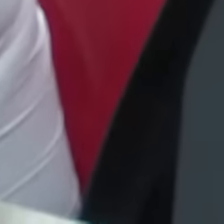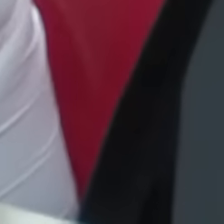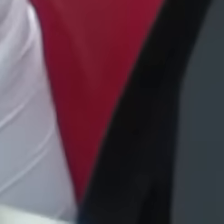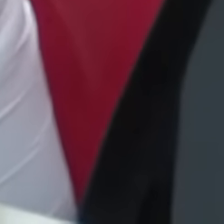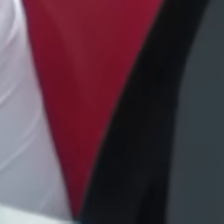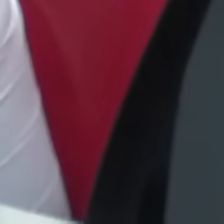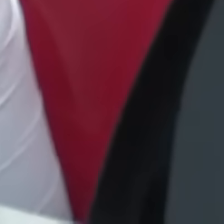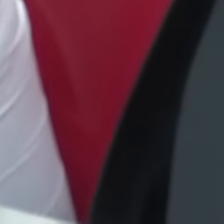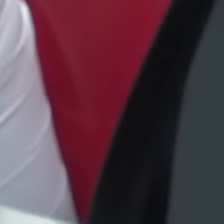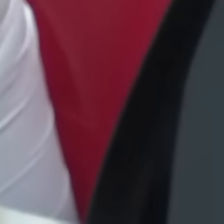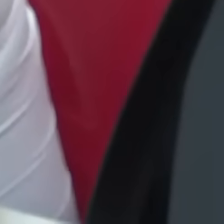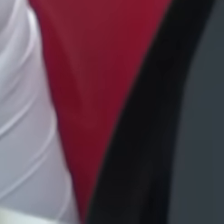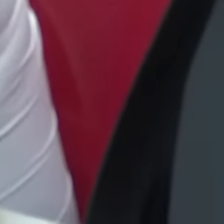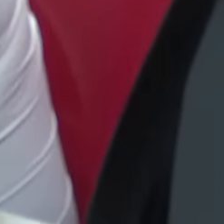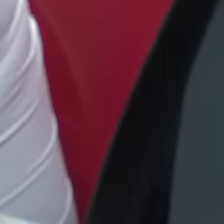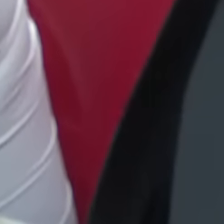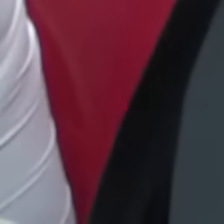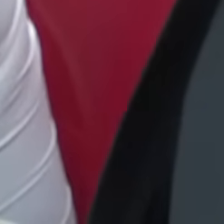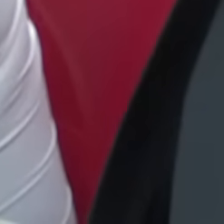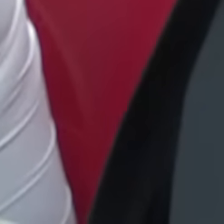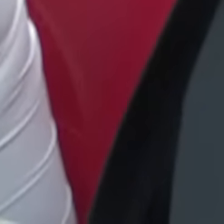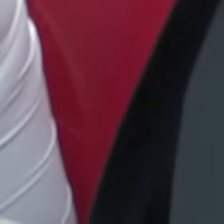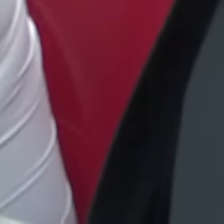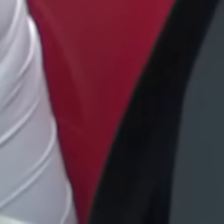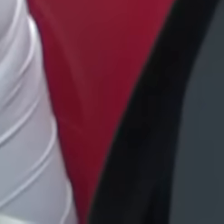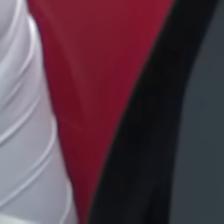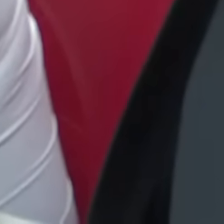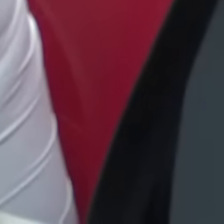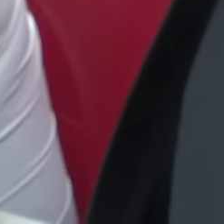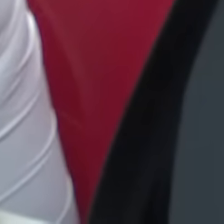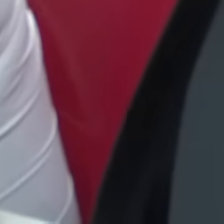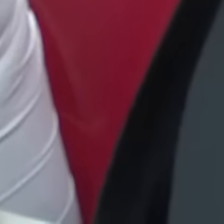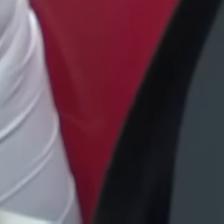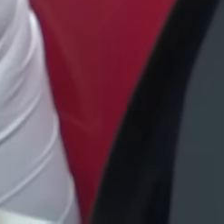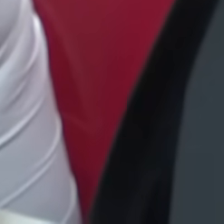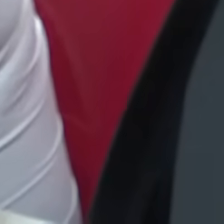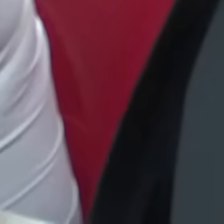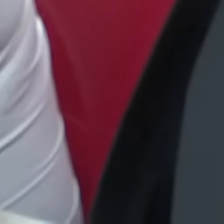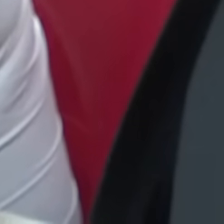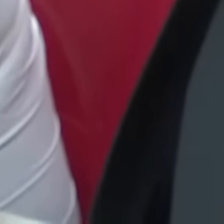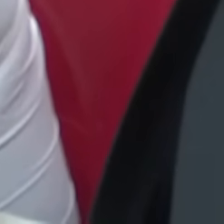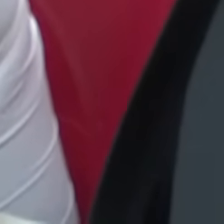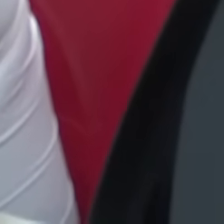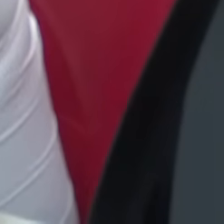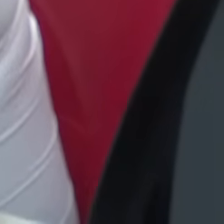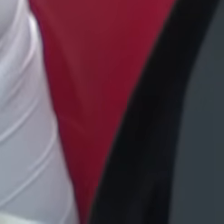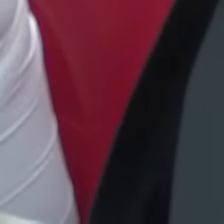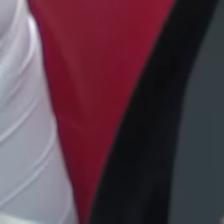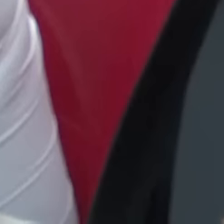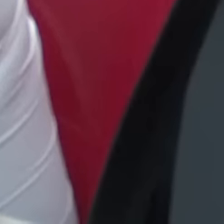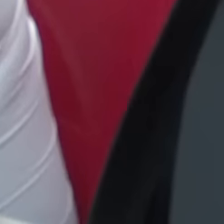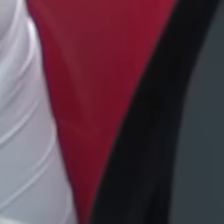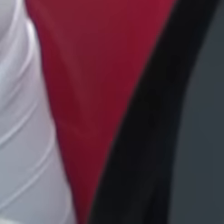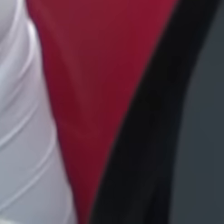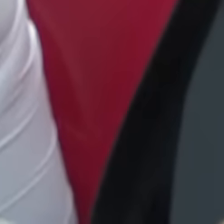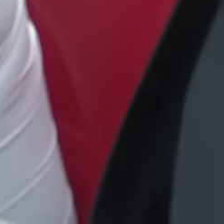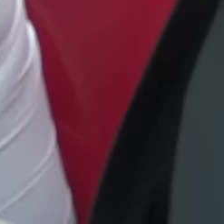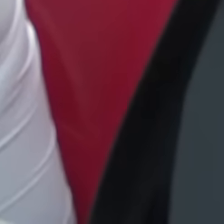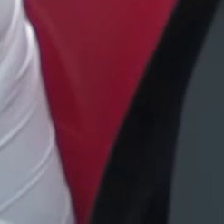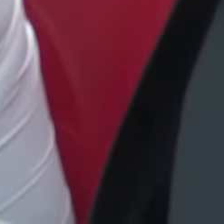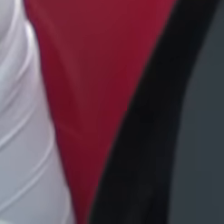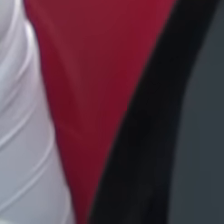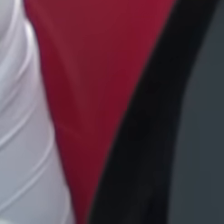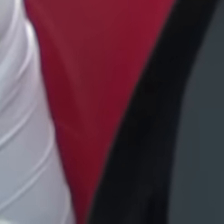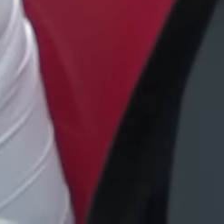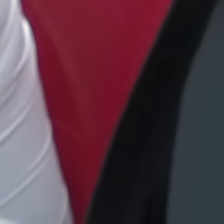take for EFF to work with ANC? Because you mentioned that you won't be voting with them during